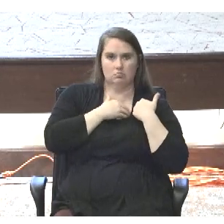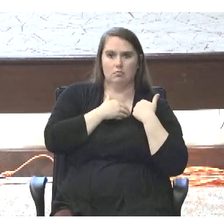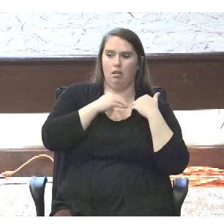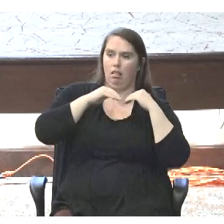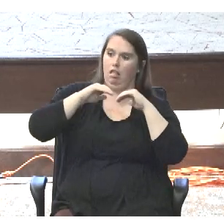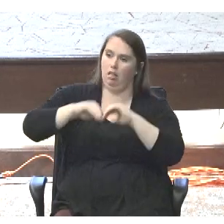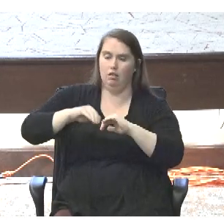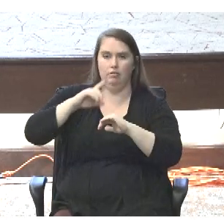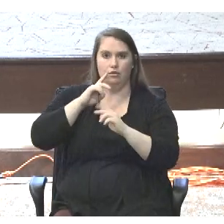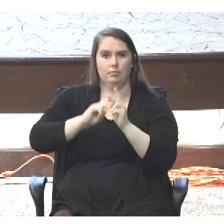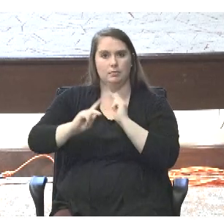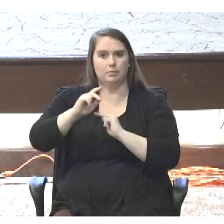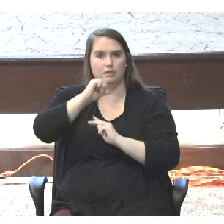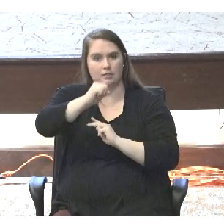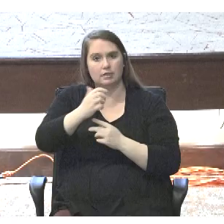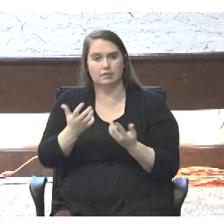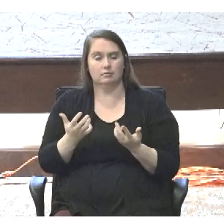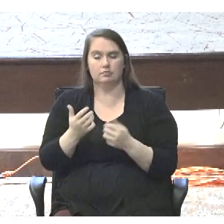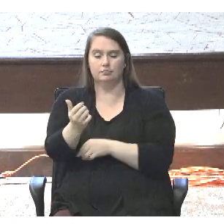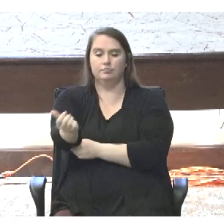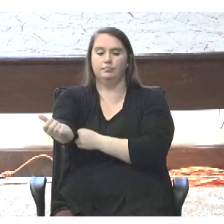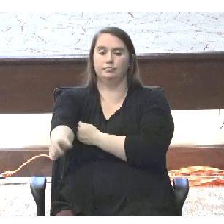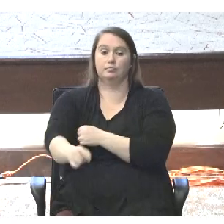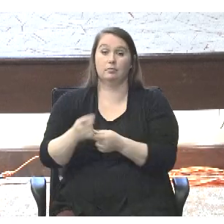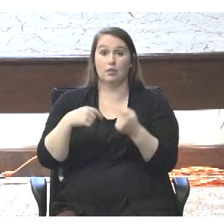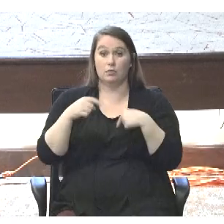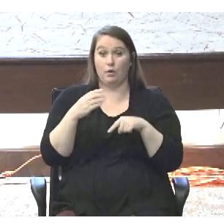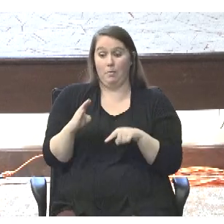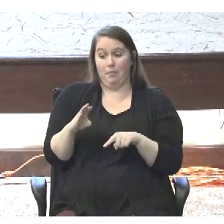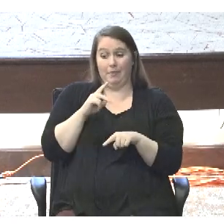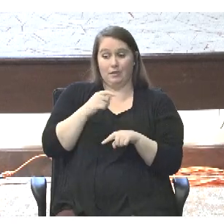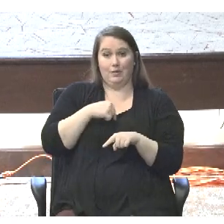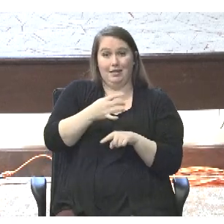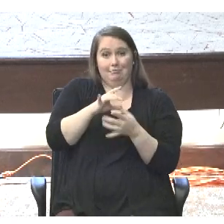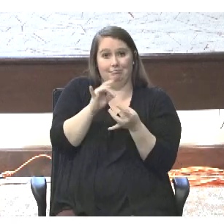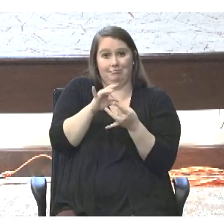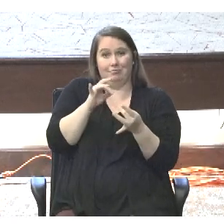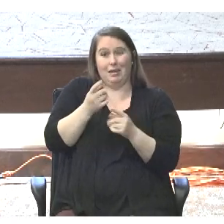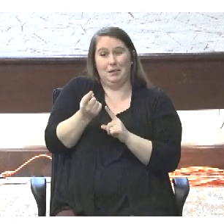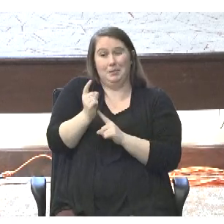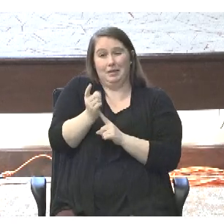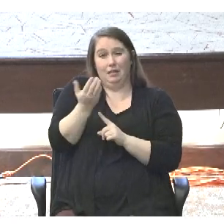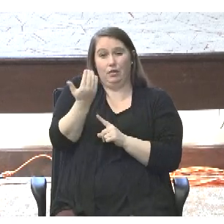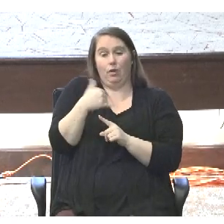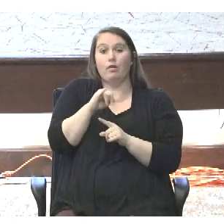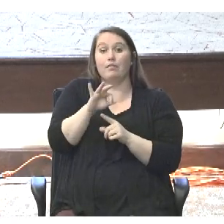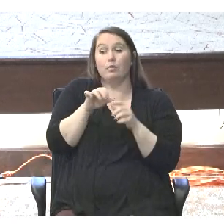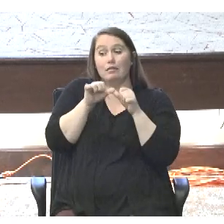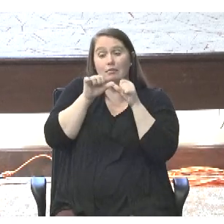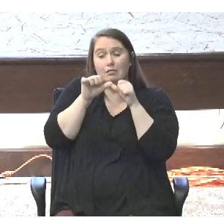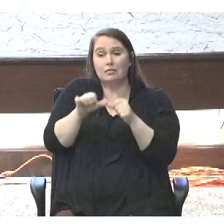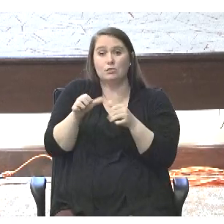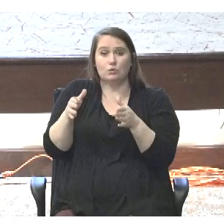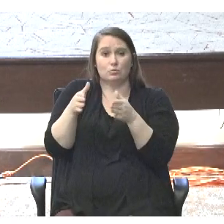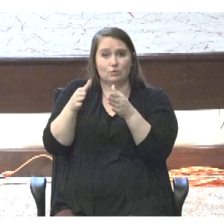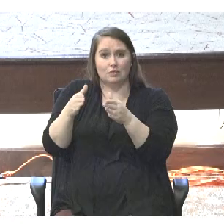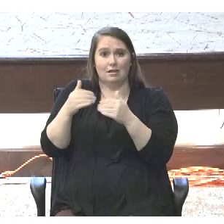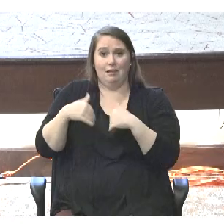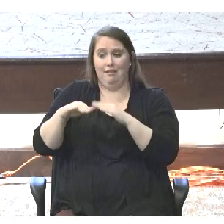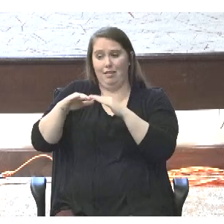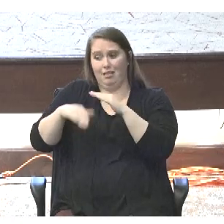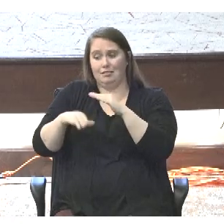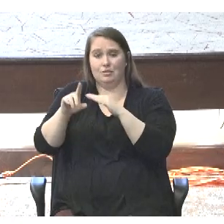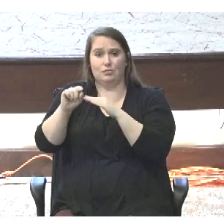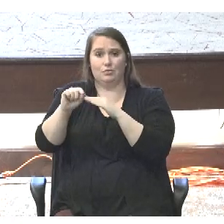residents. And let's go back to what I said a minute ago, that if we continue to build streets with less than a 20-year